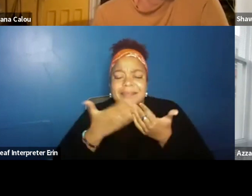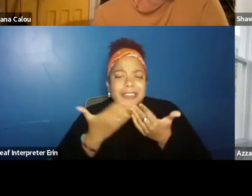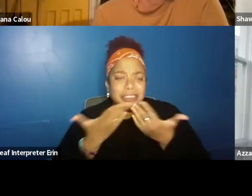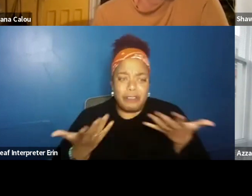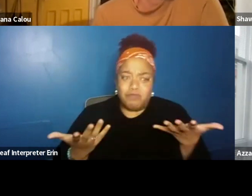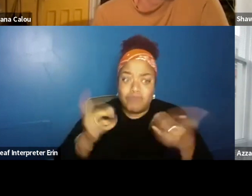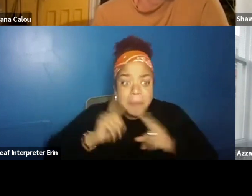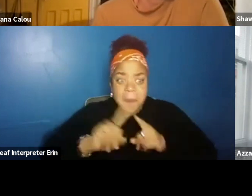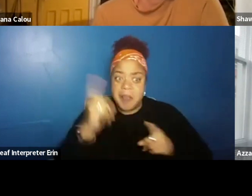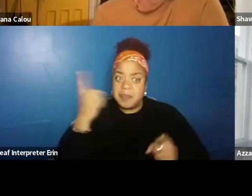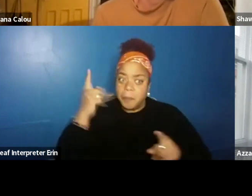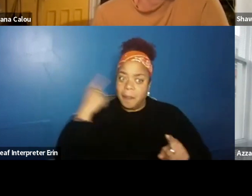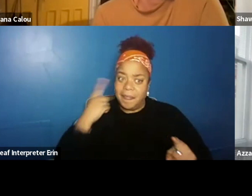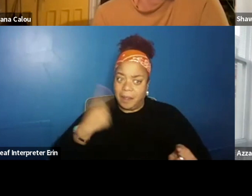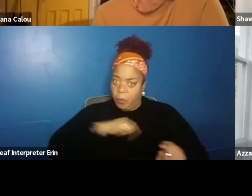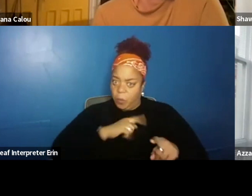is our sustained life.